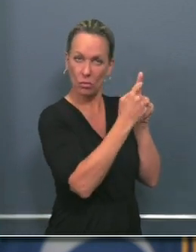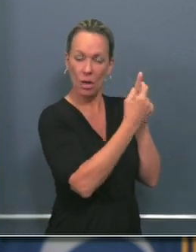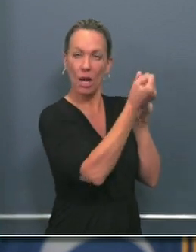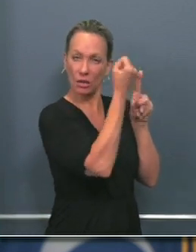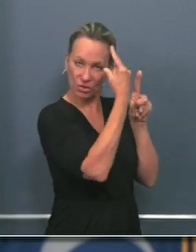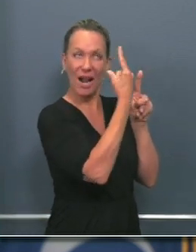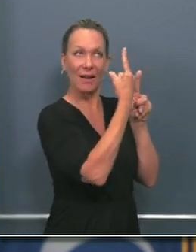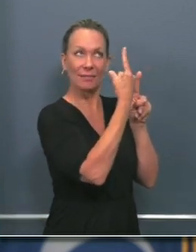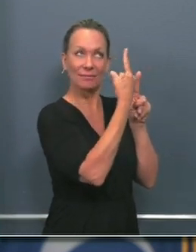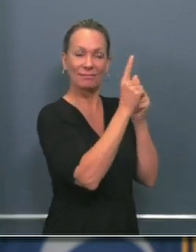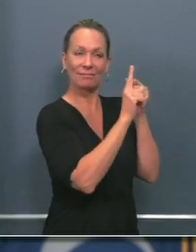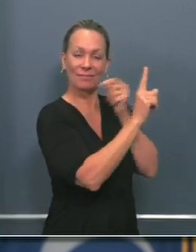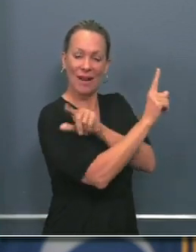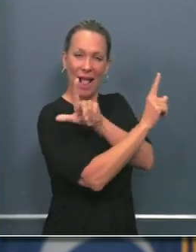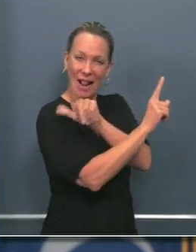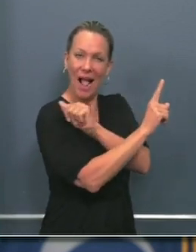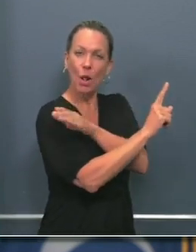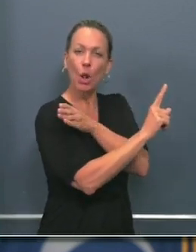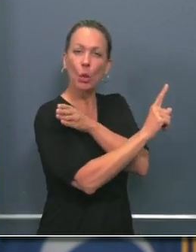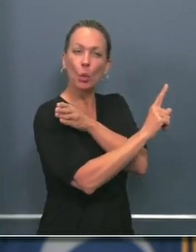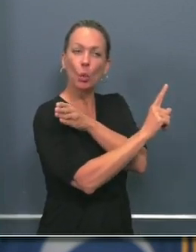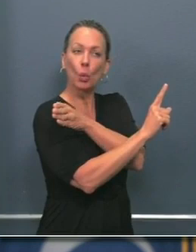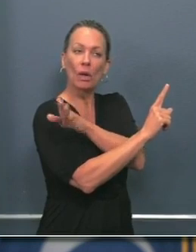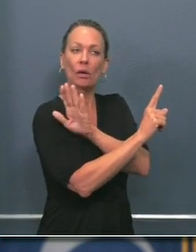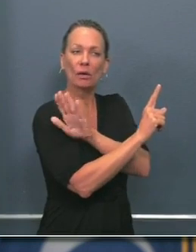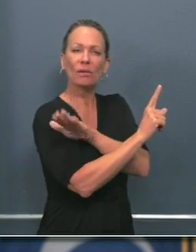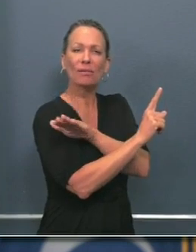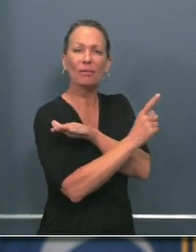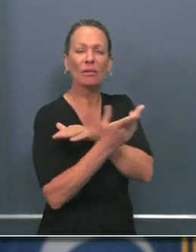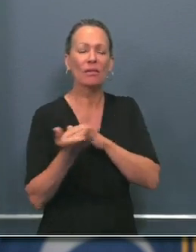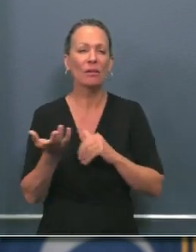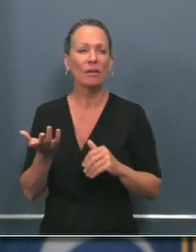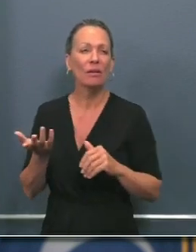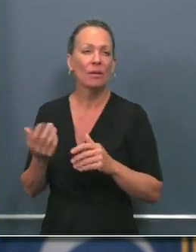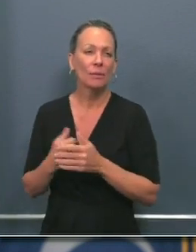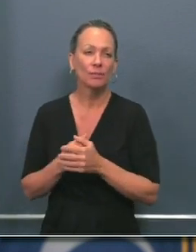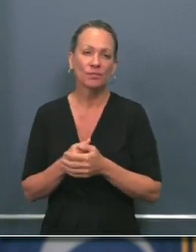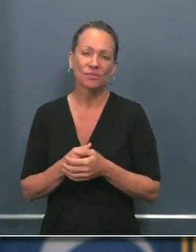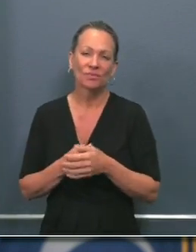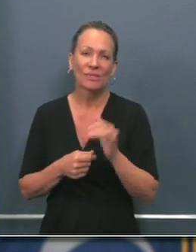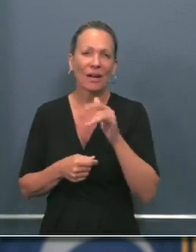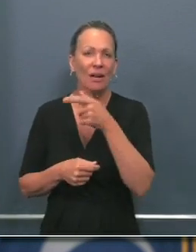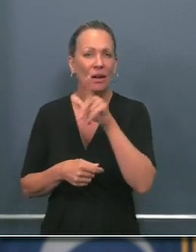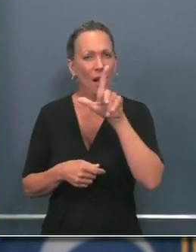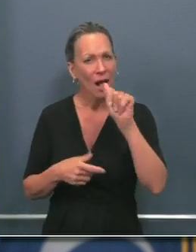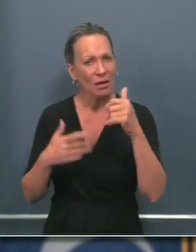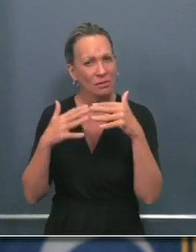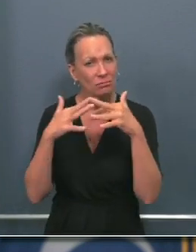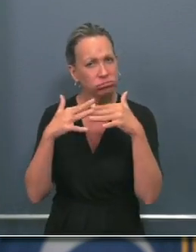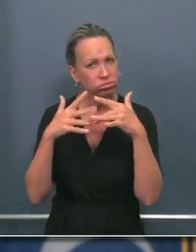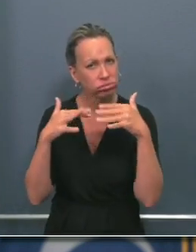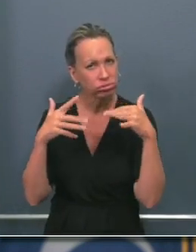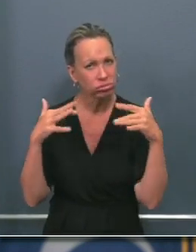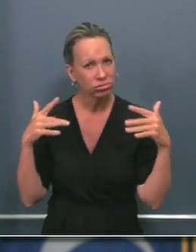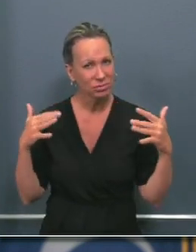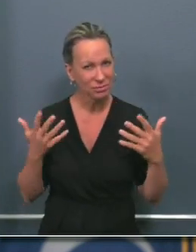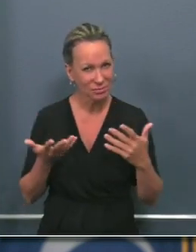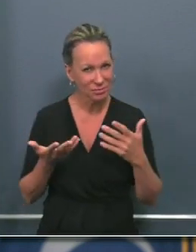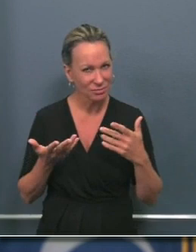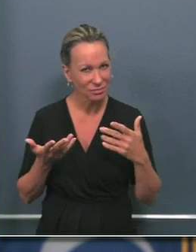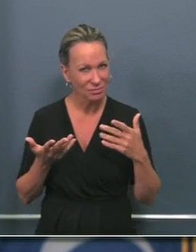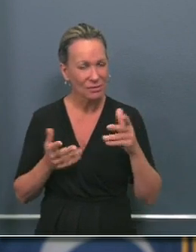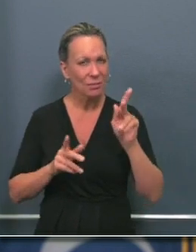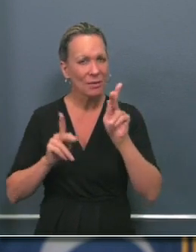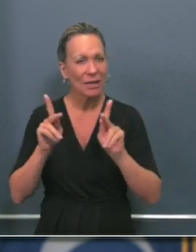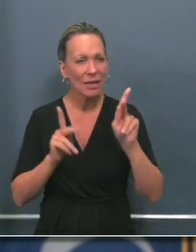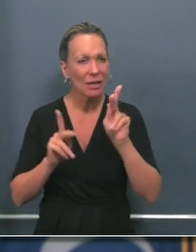disparities and the spread of this virus being disparate among different regions within that county. Nicole